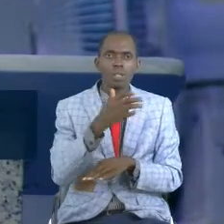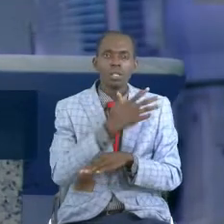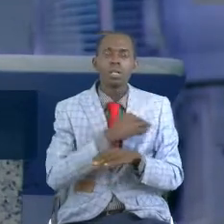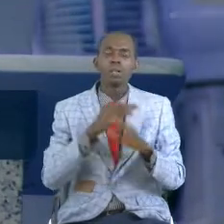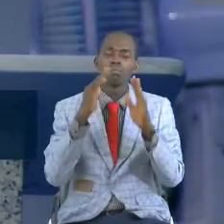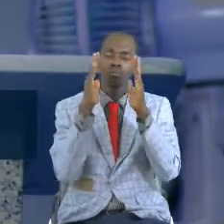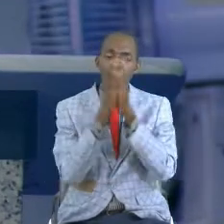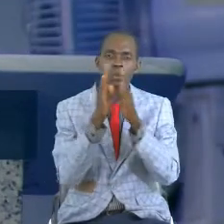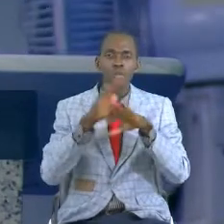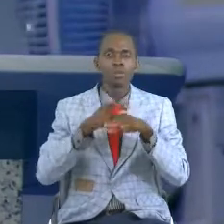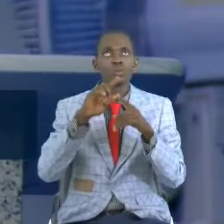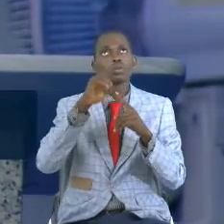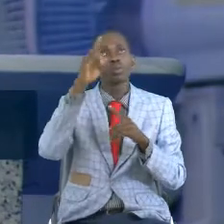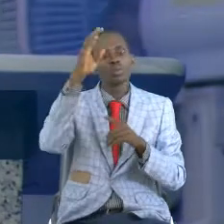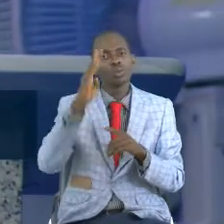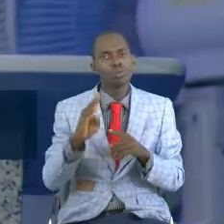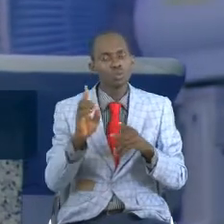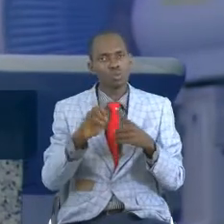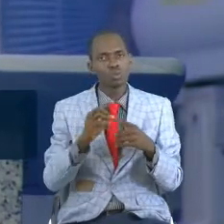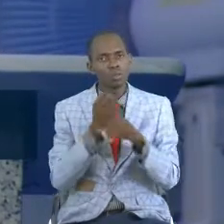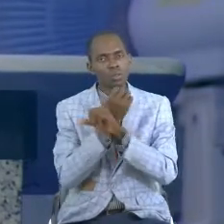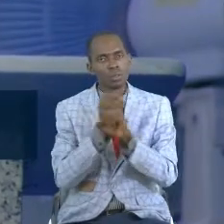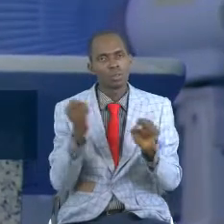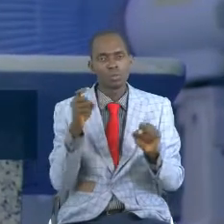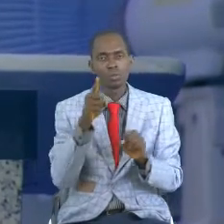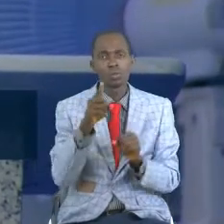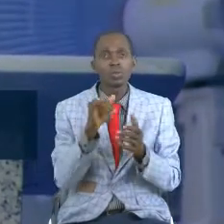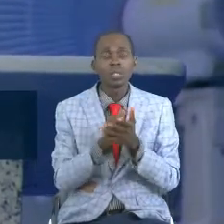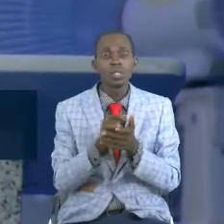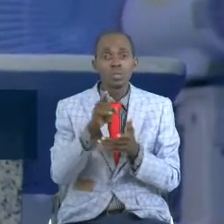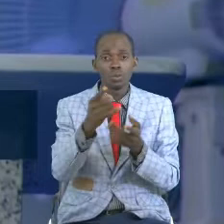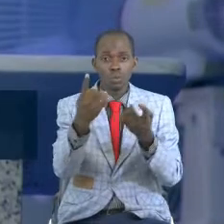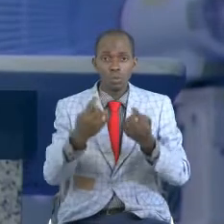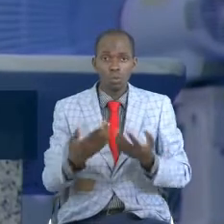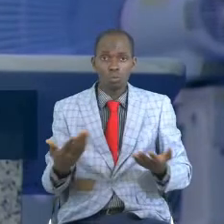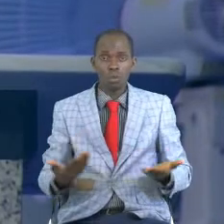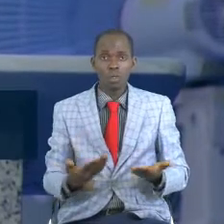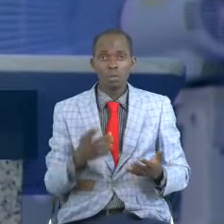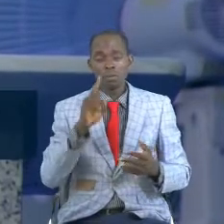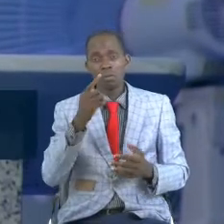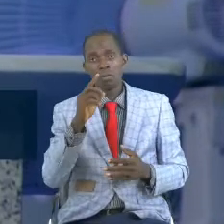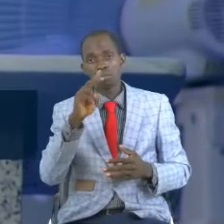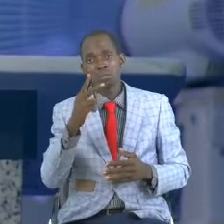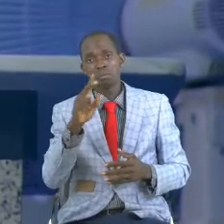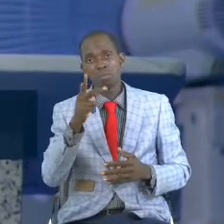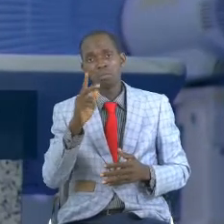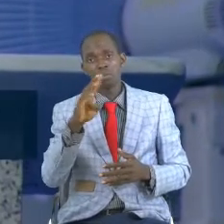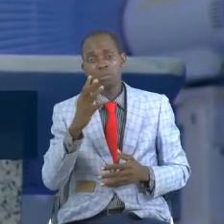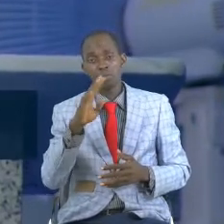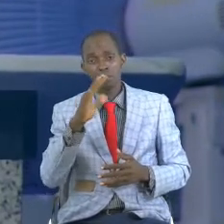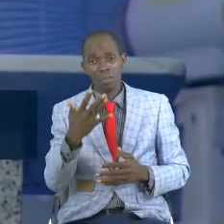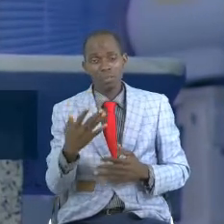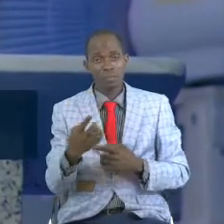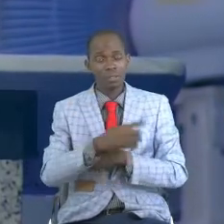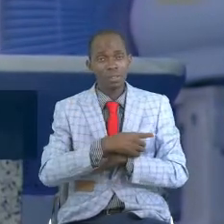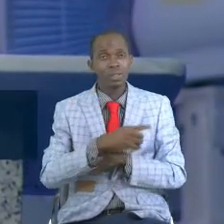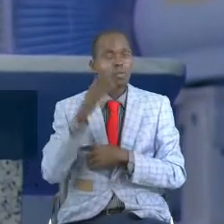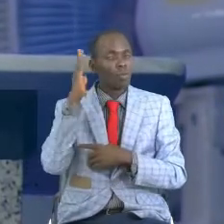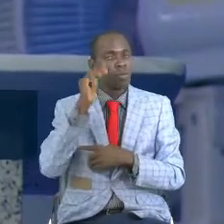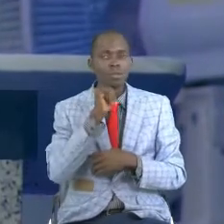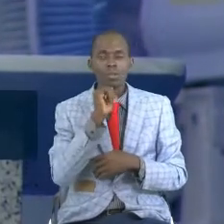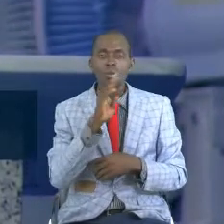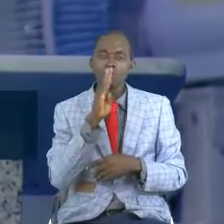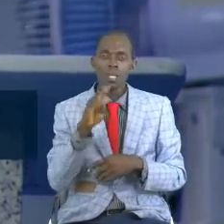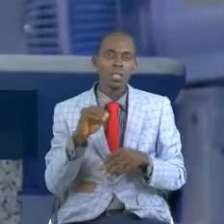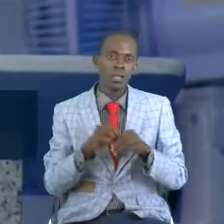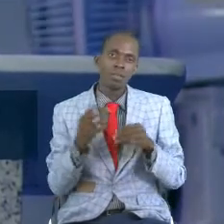Counselors, I'm waiting for you. Supervisors, from my right-hand side here, have you finished there? I'm still waiting to see